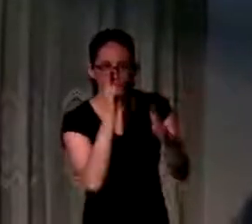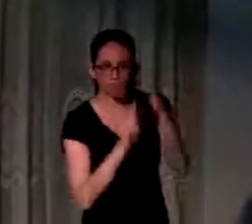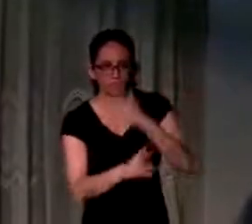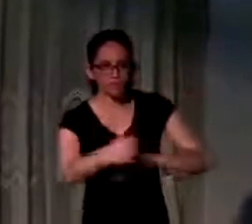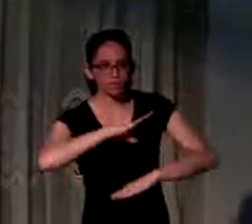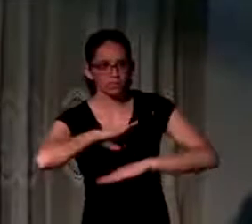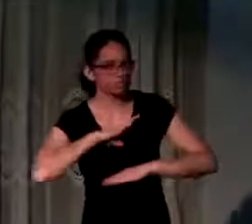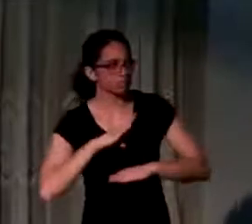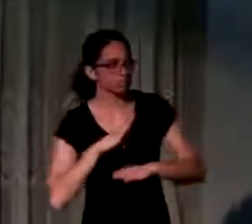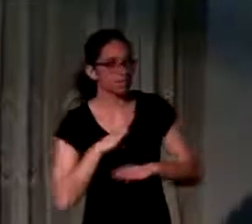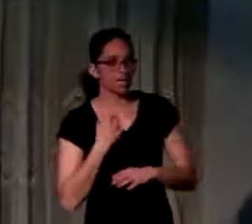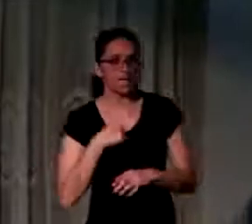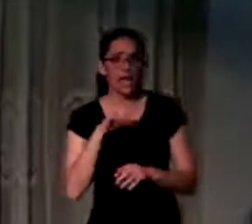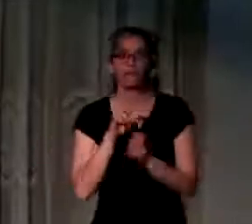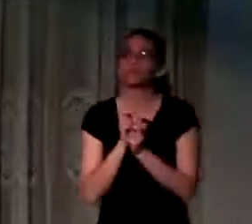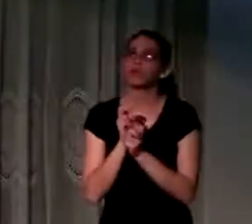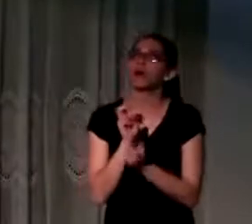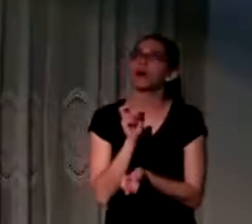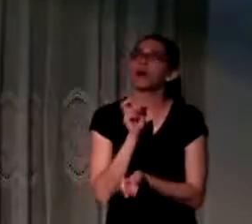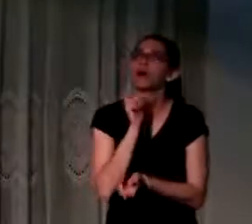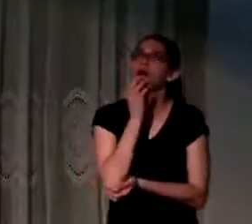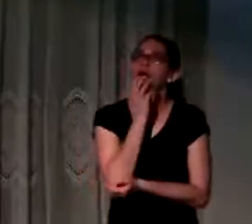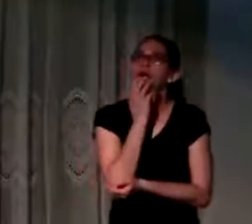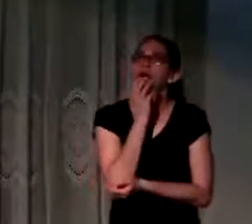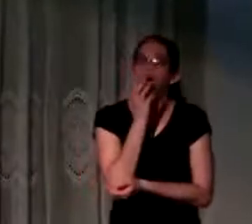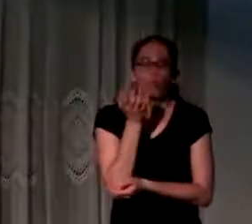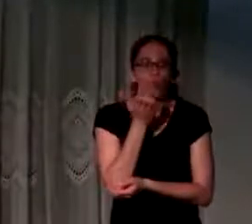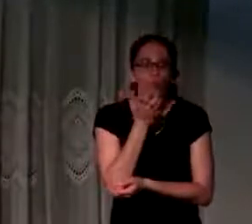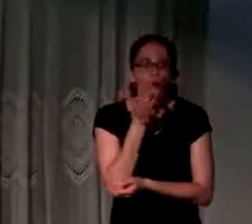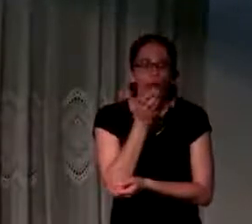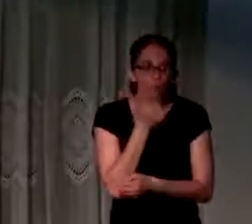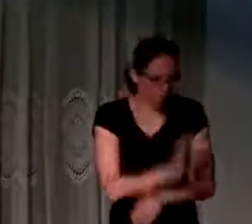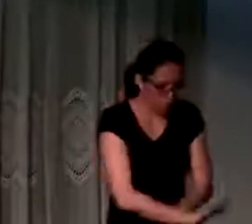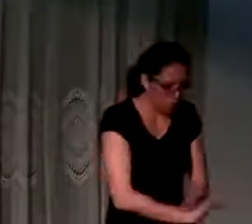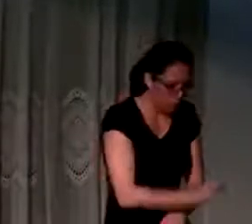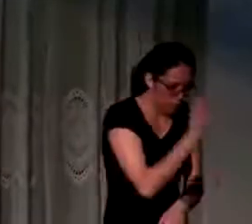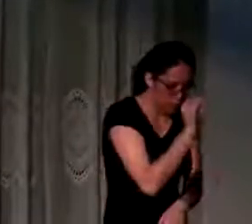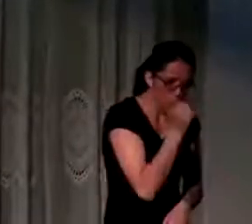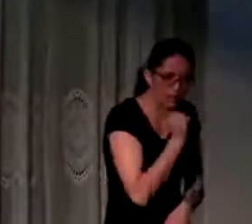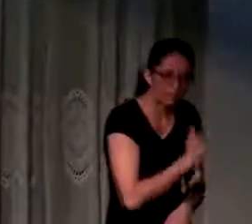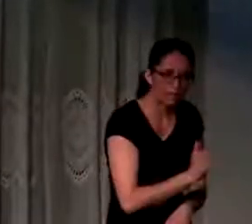there, oh my goodness, this thing I believed as a little child, it might be real.